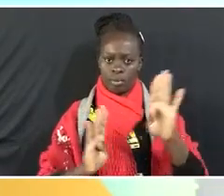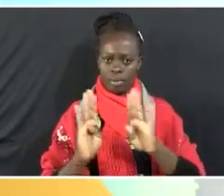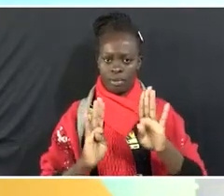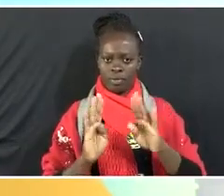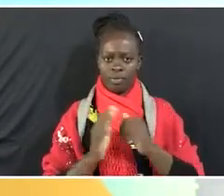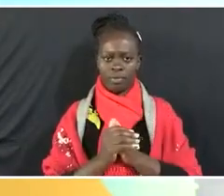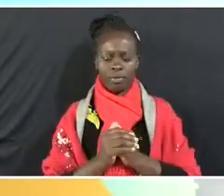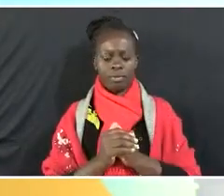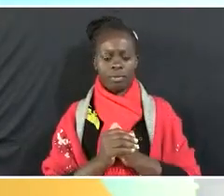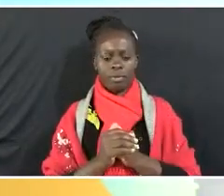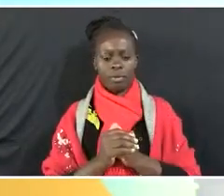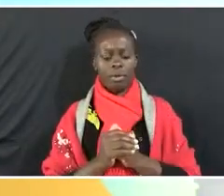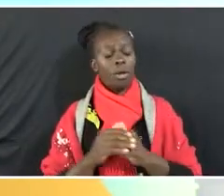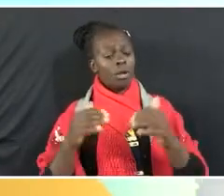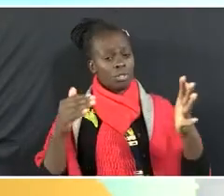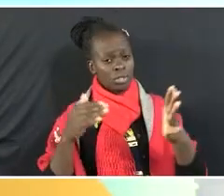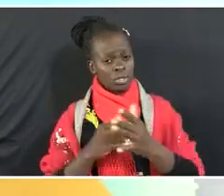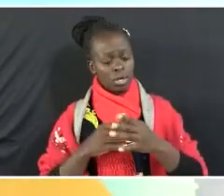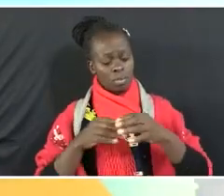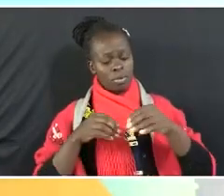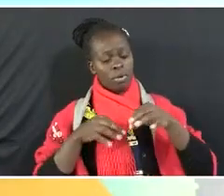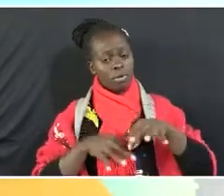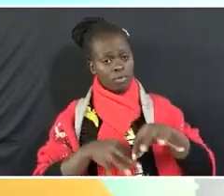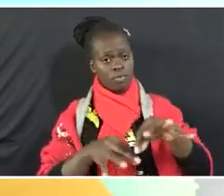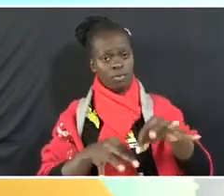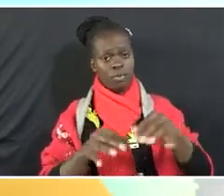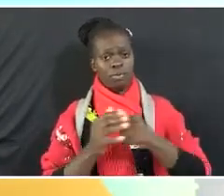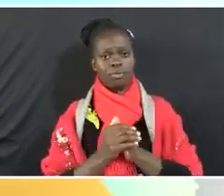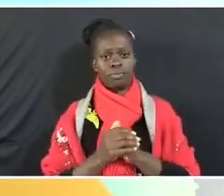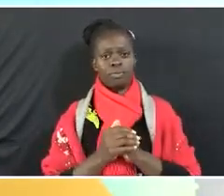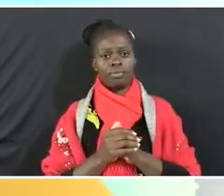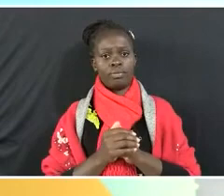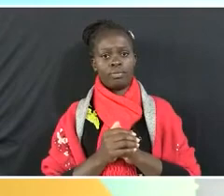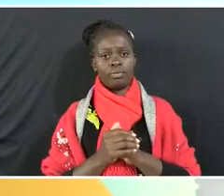Gittite. The king said unto the people,